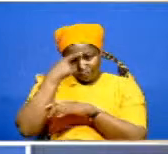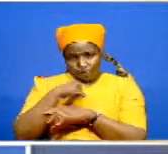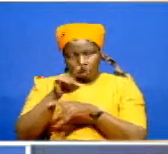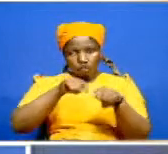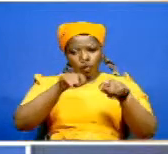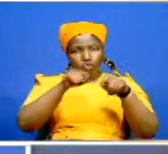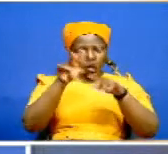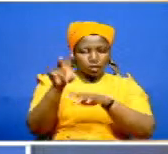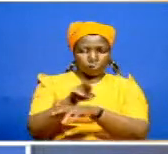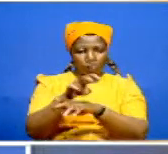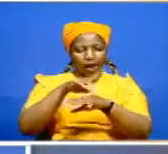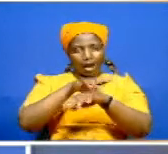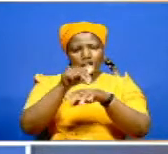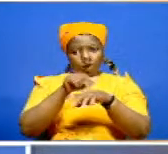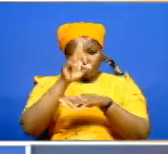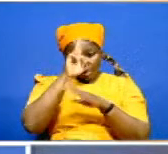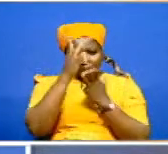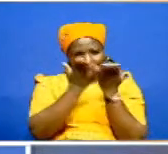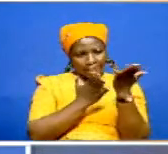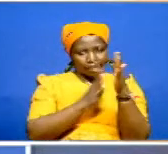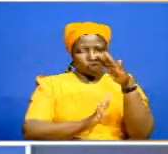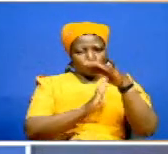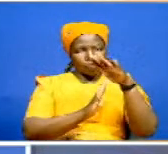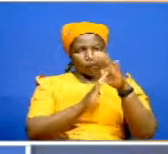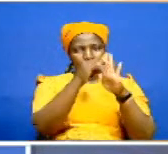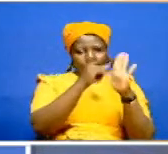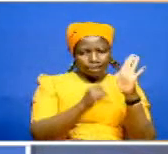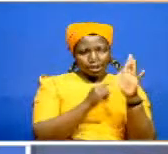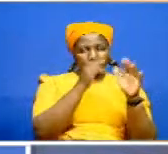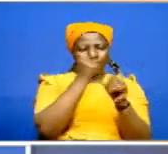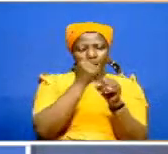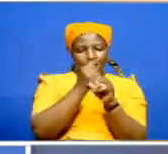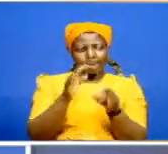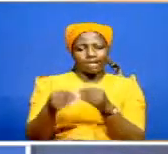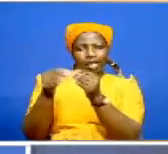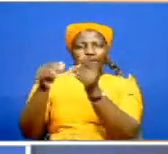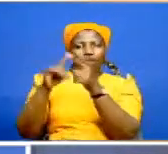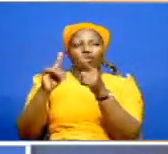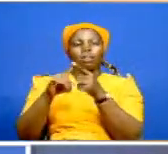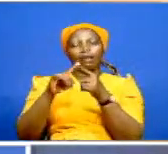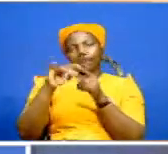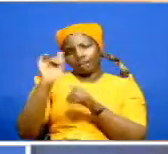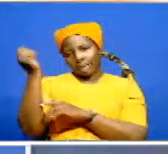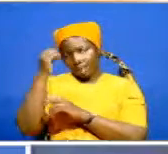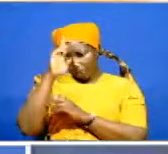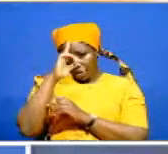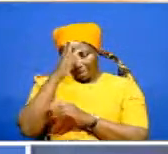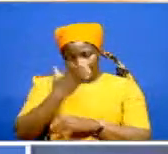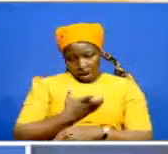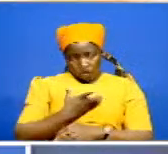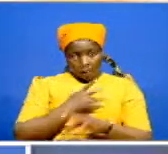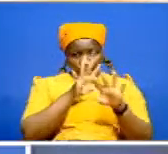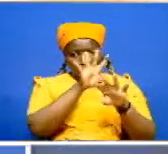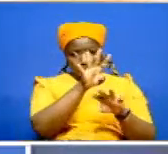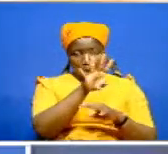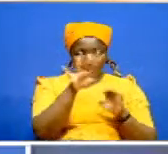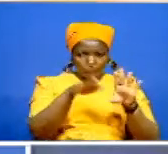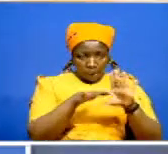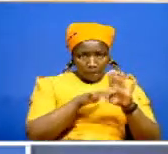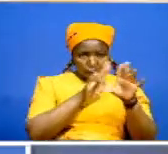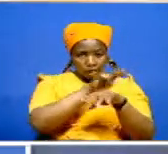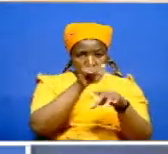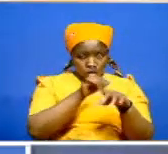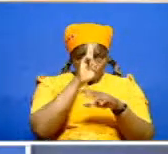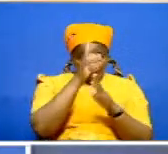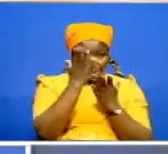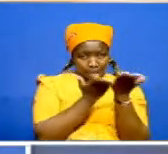National Police Service top the list of functions given to the Kenya Police Council. For members of the National Police Service Commission,